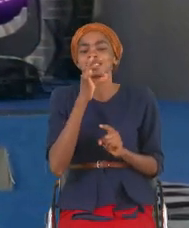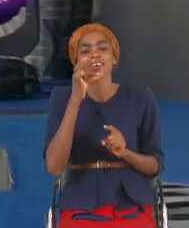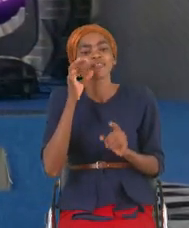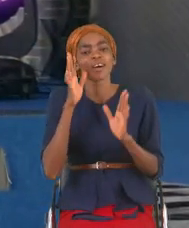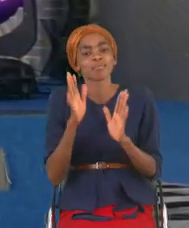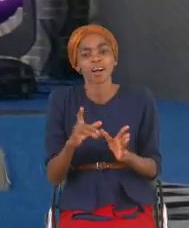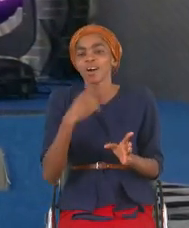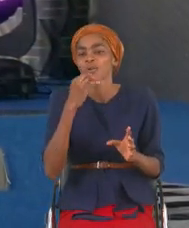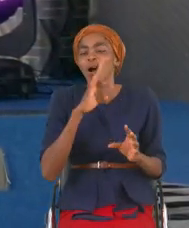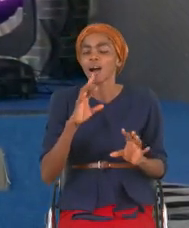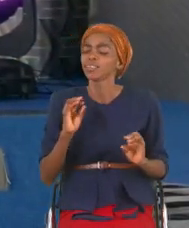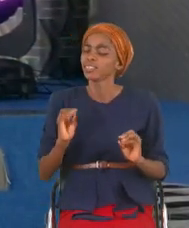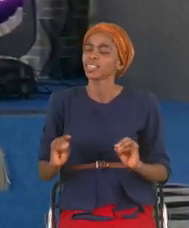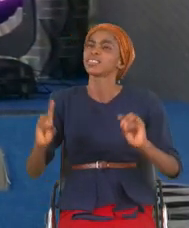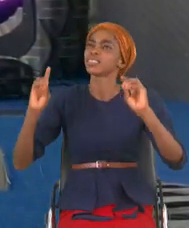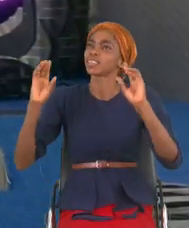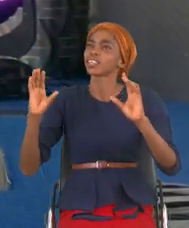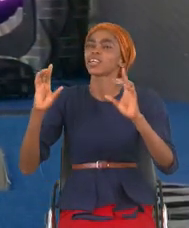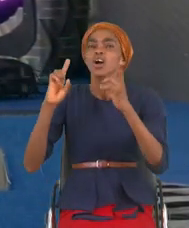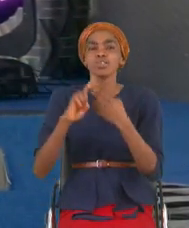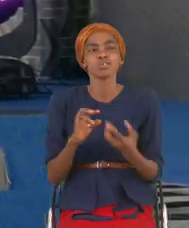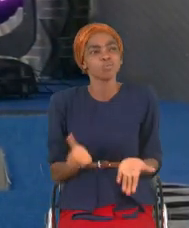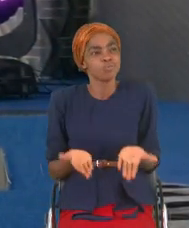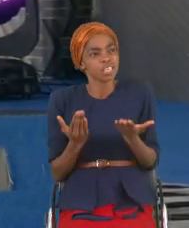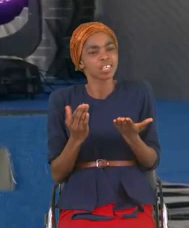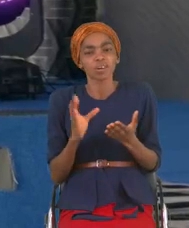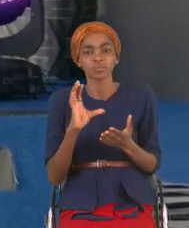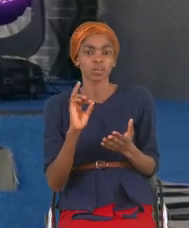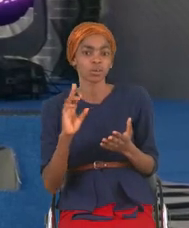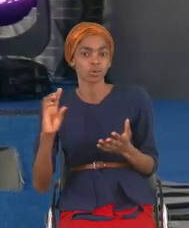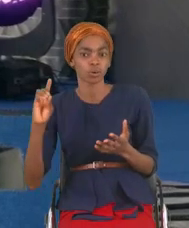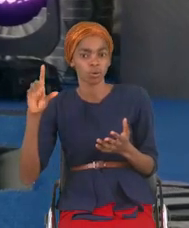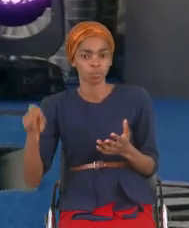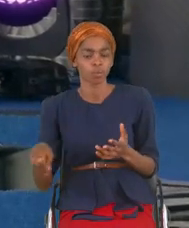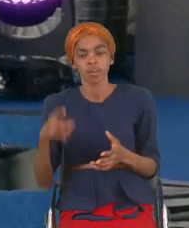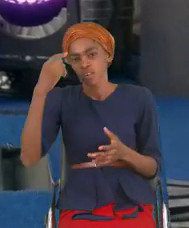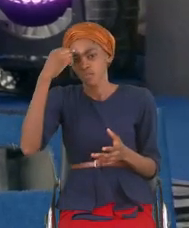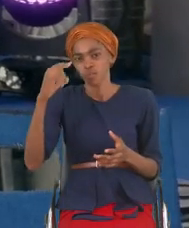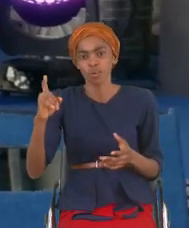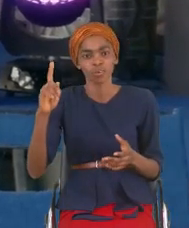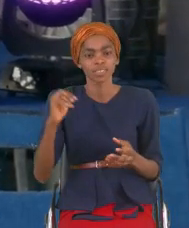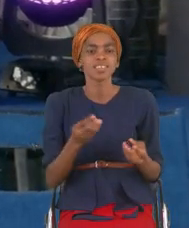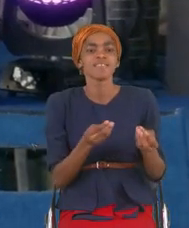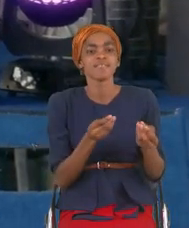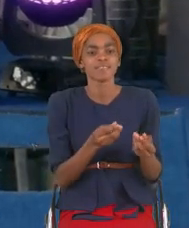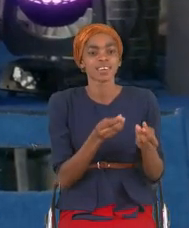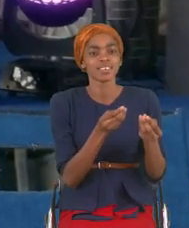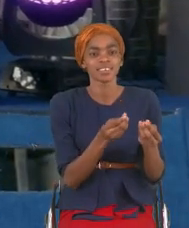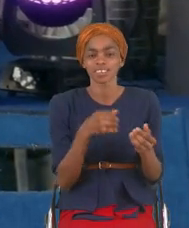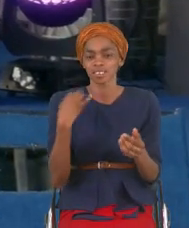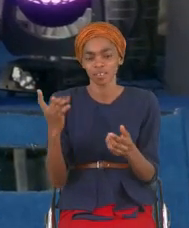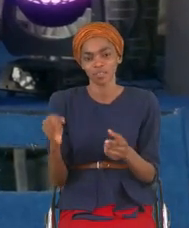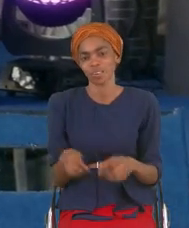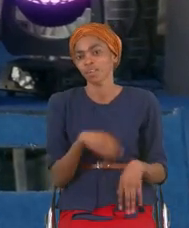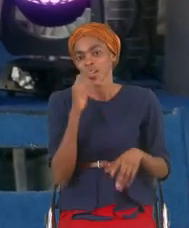dedicated to rising up the crop for the feeding of the people look